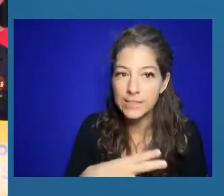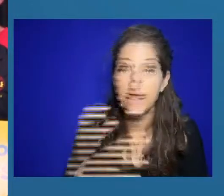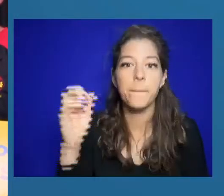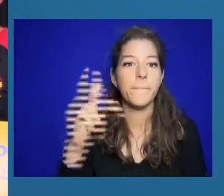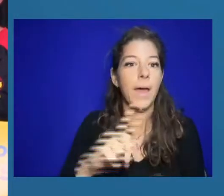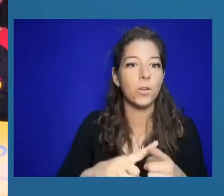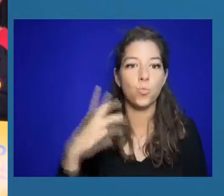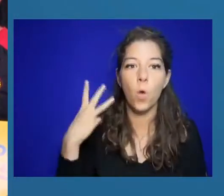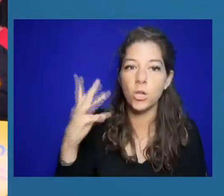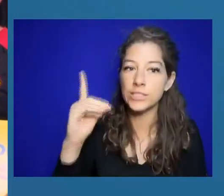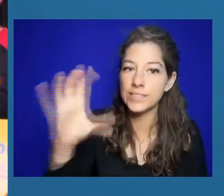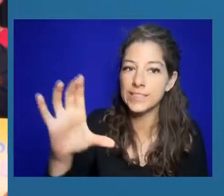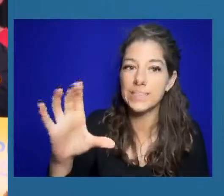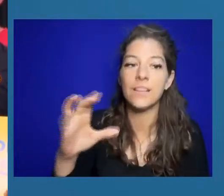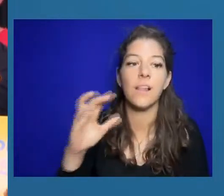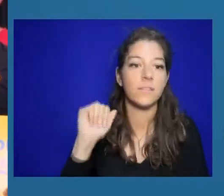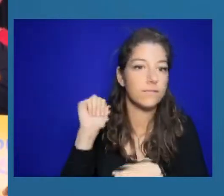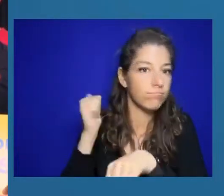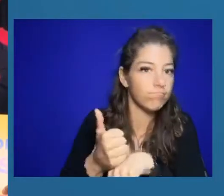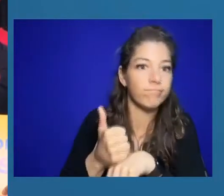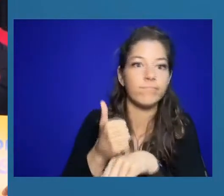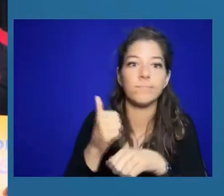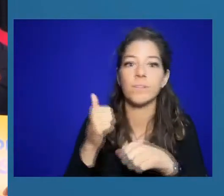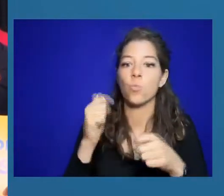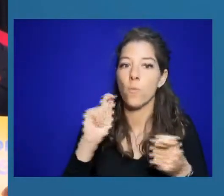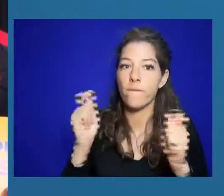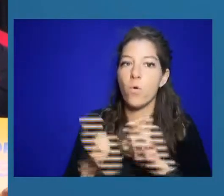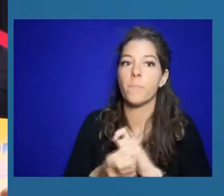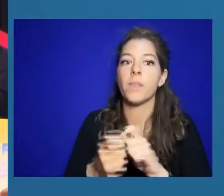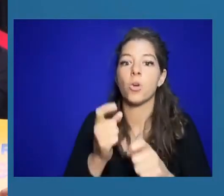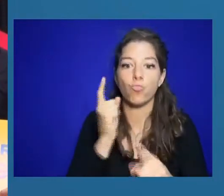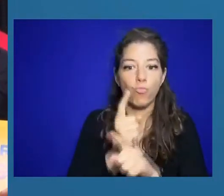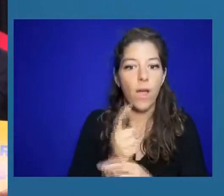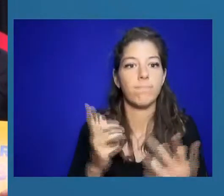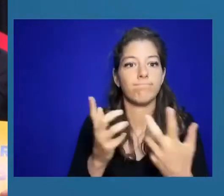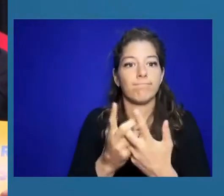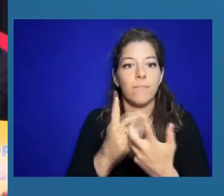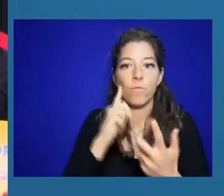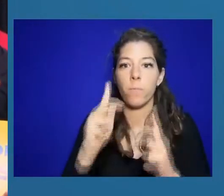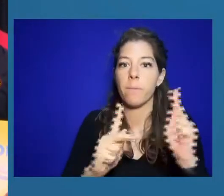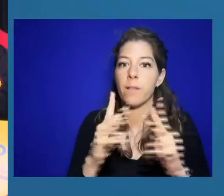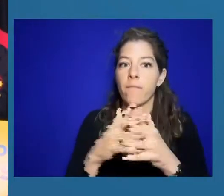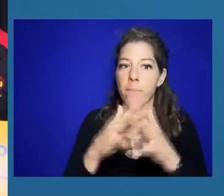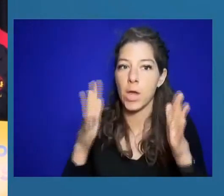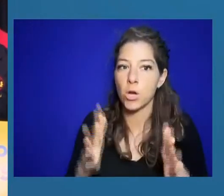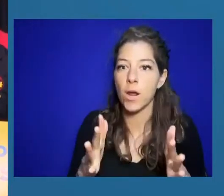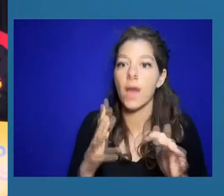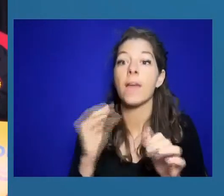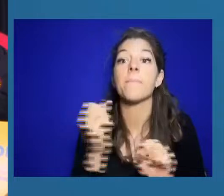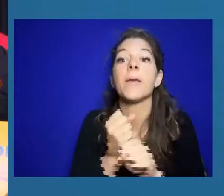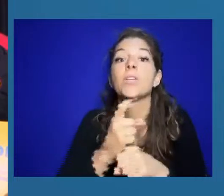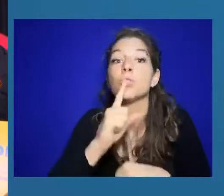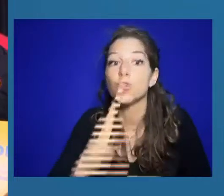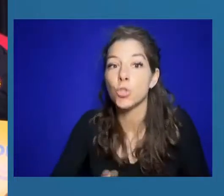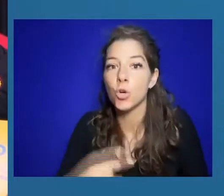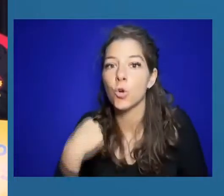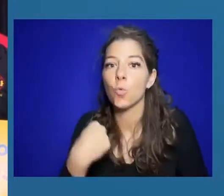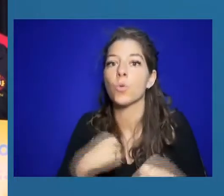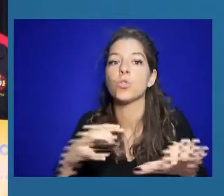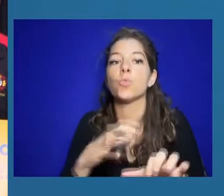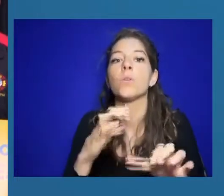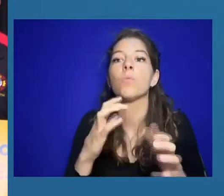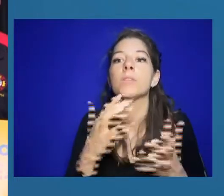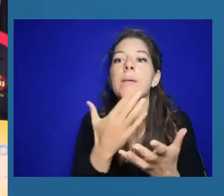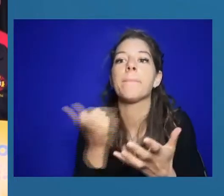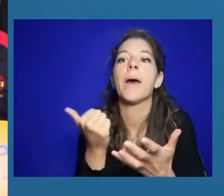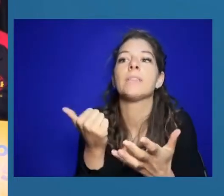Washington. And let's put in place reforms that are right for the people of America and make sure that we're doing what's in the best